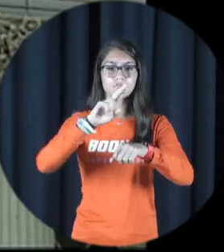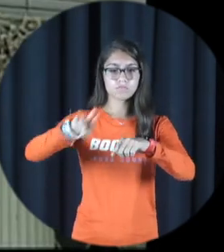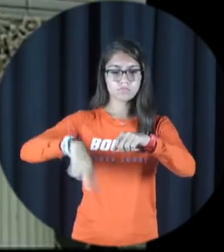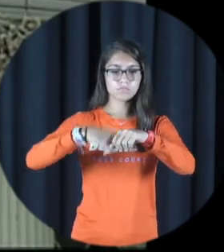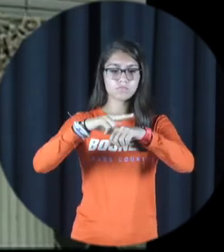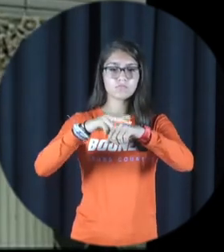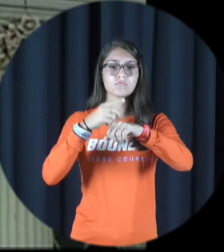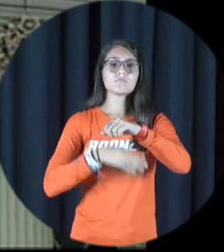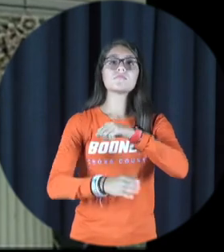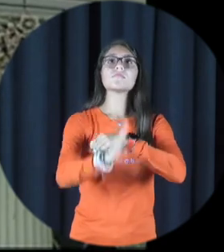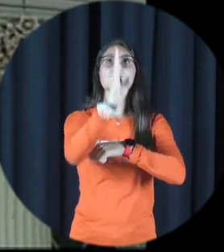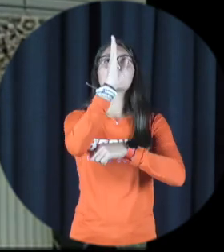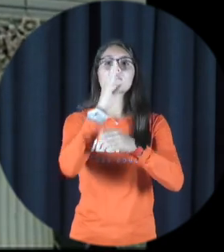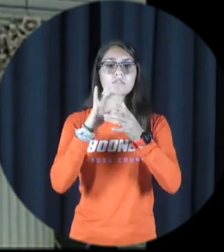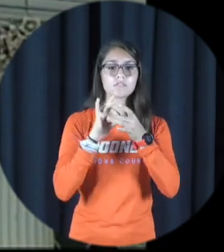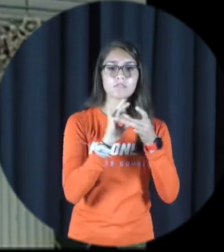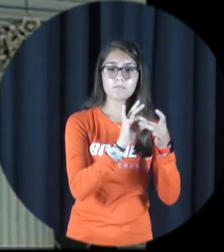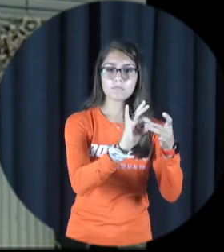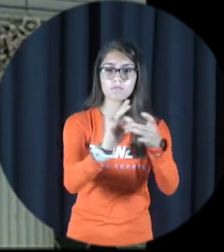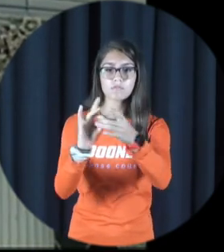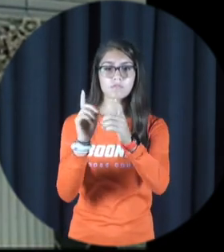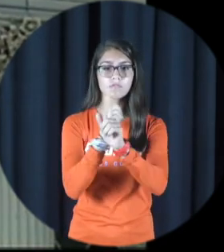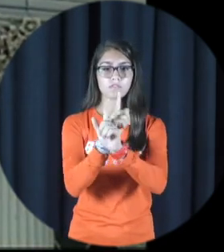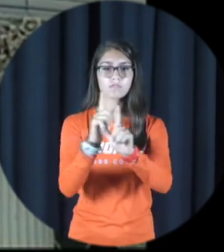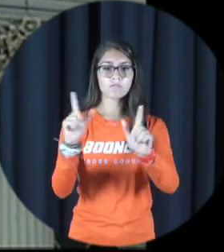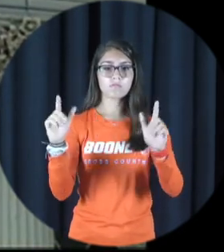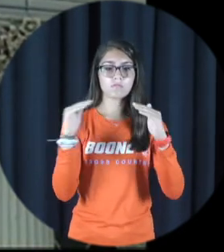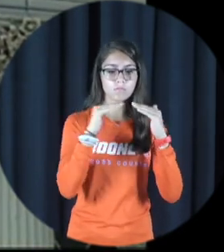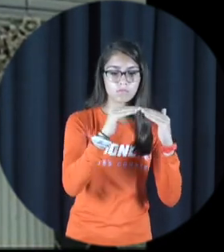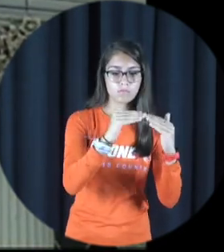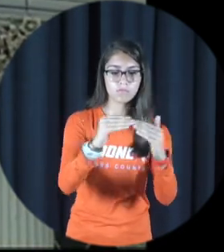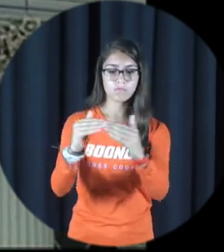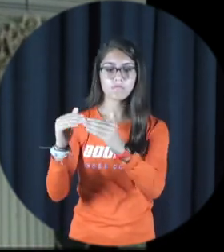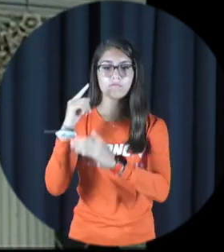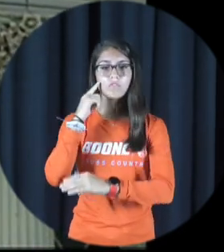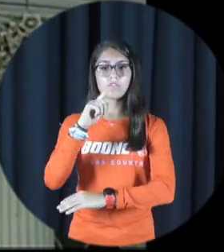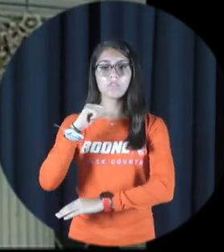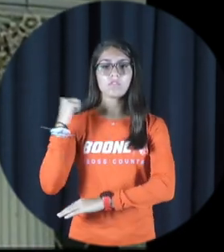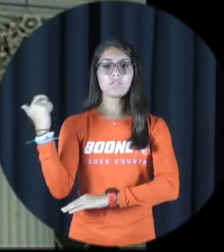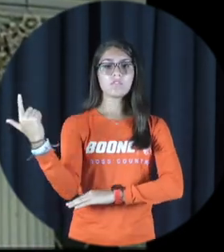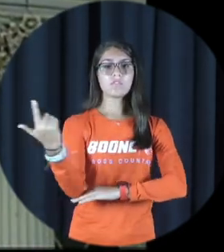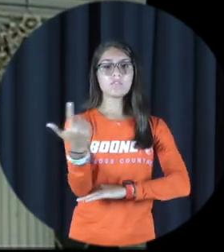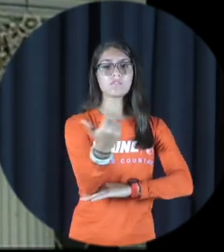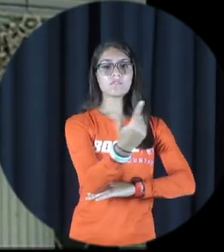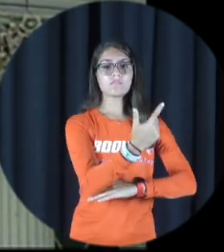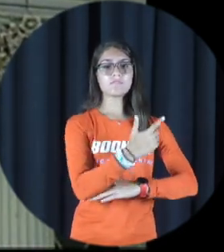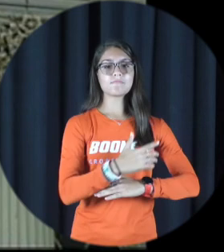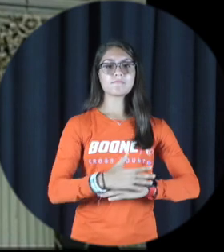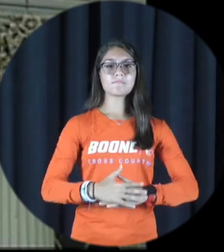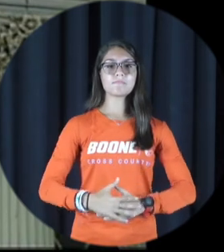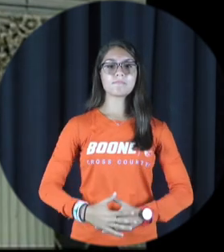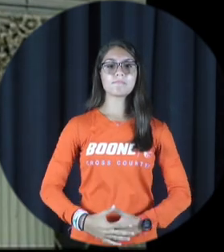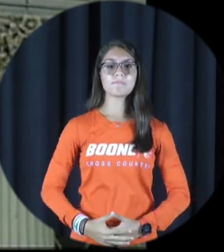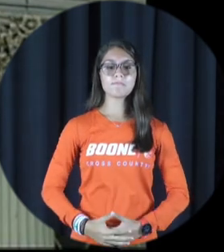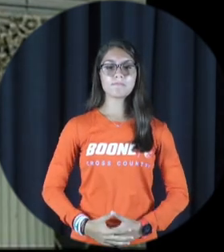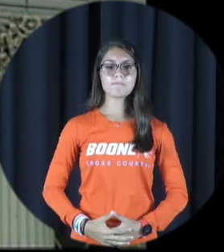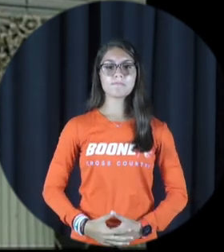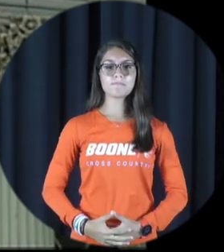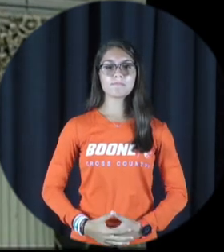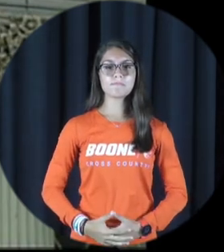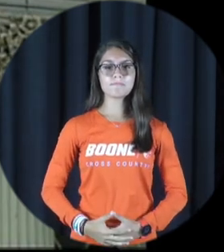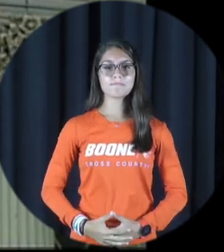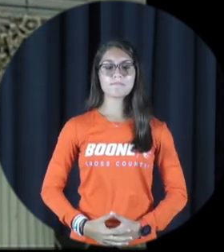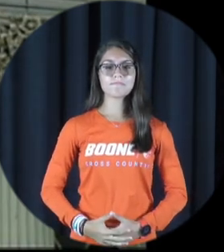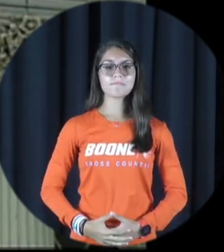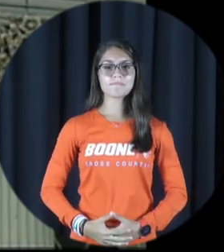one nation, under God, indivisible, with liberty and justice for all. Please remain